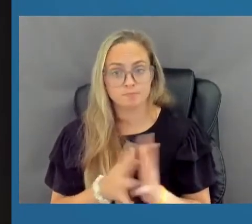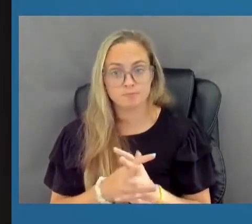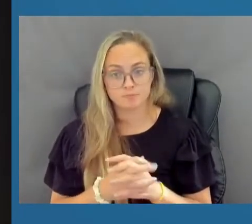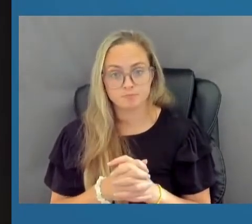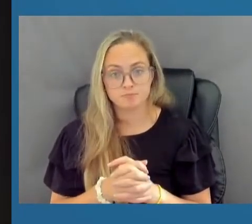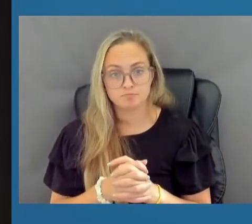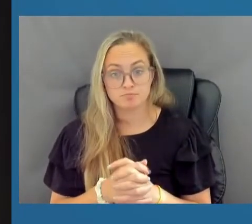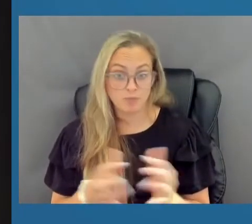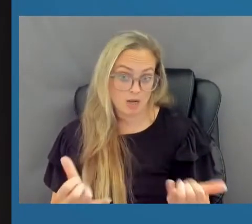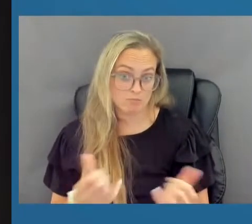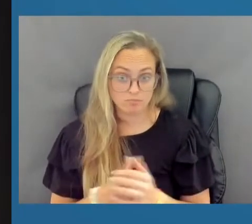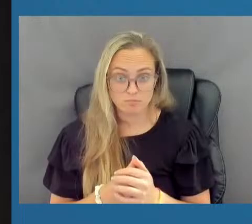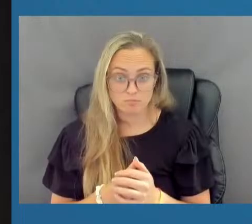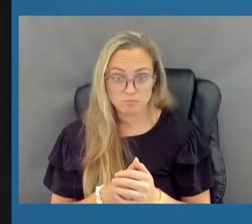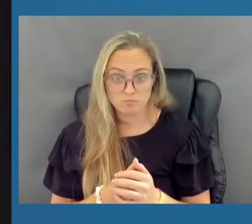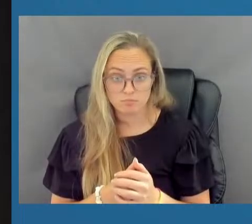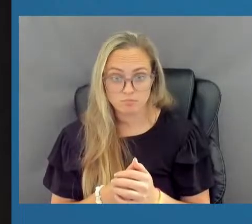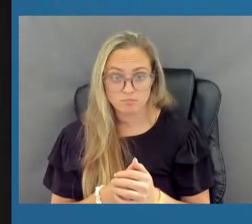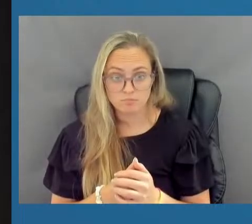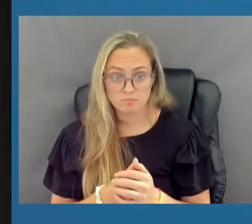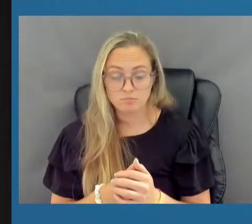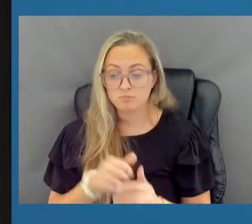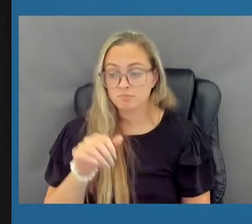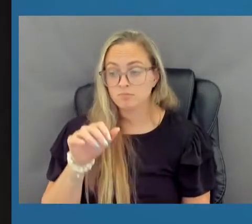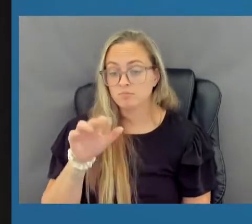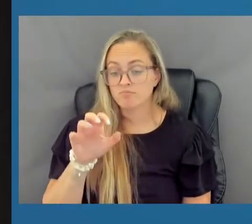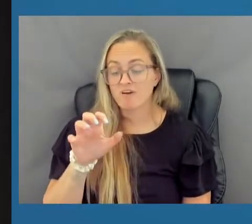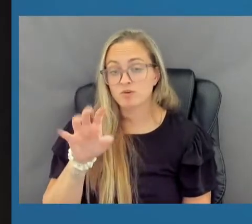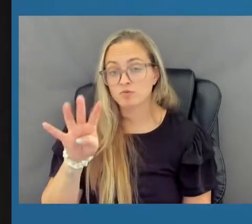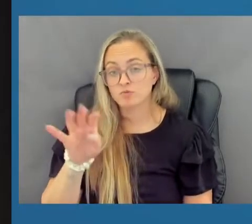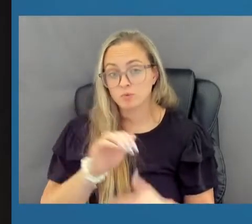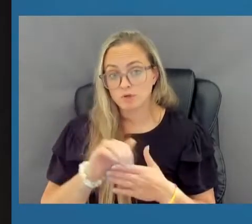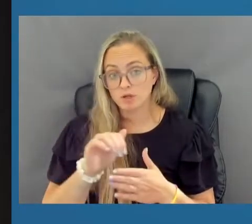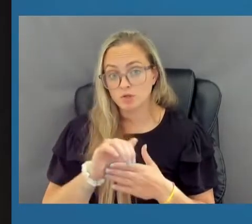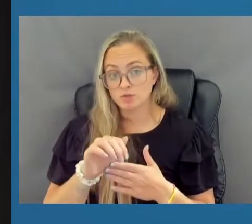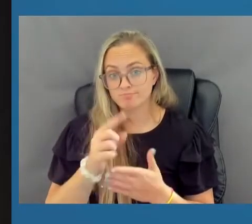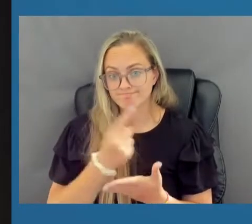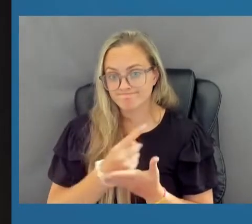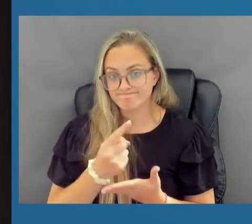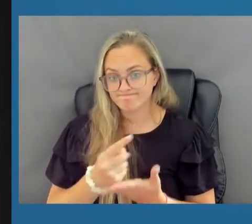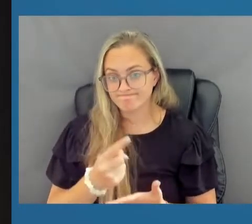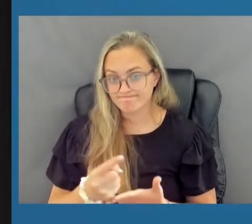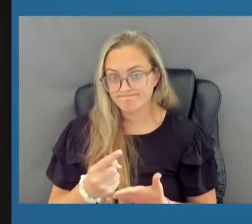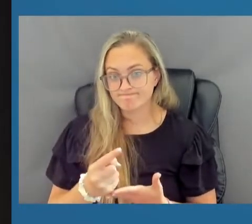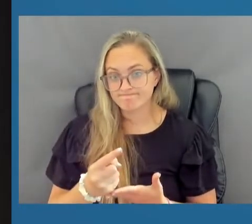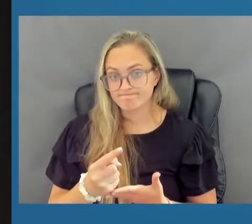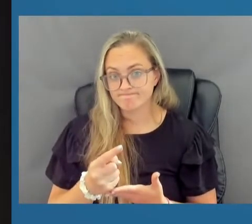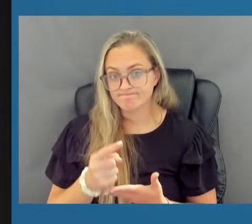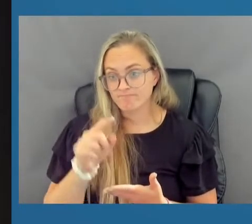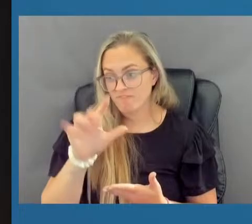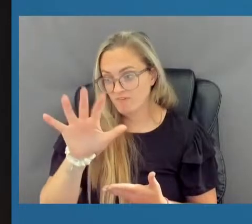today have been $504 a week for a family that lost their jobs.